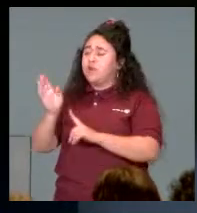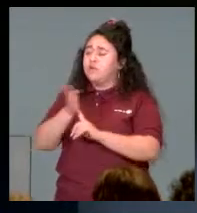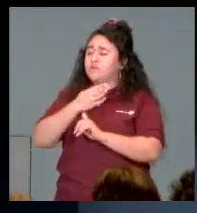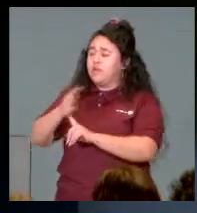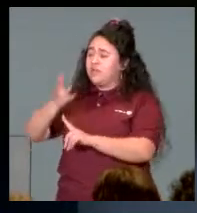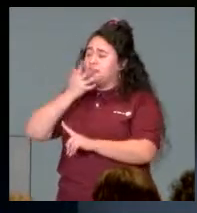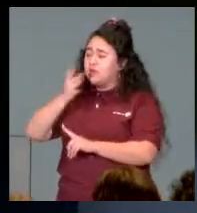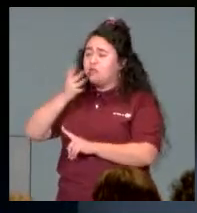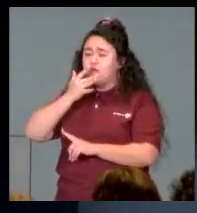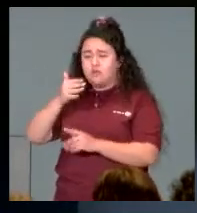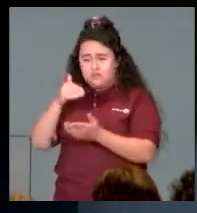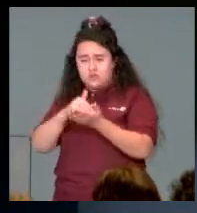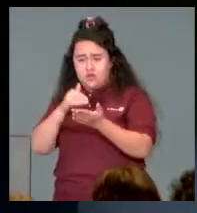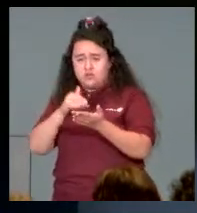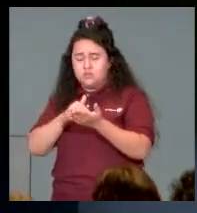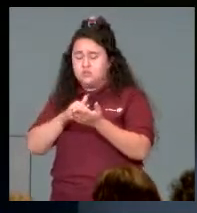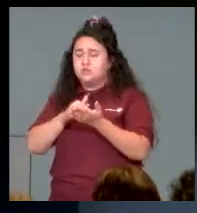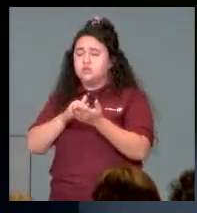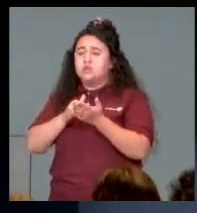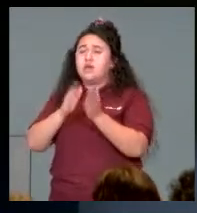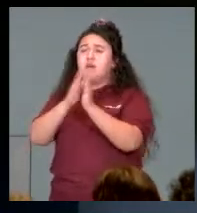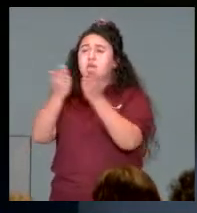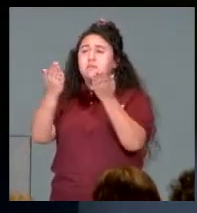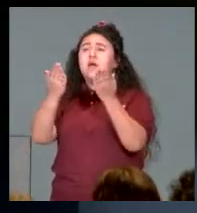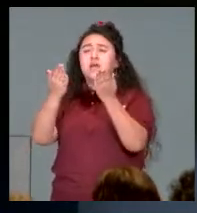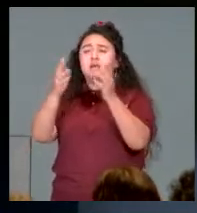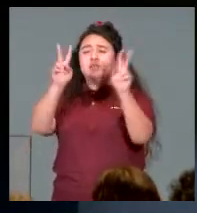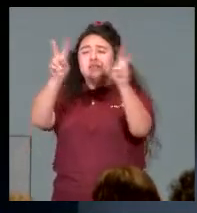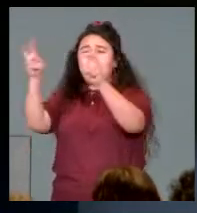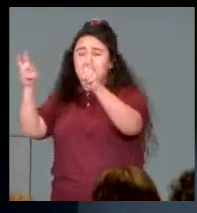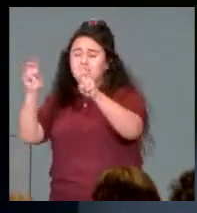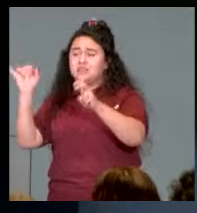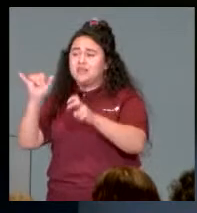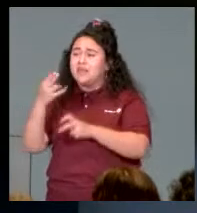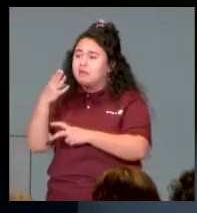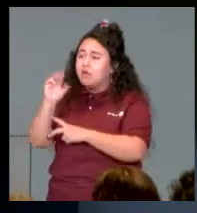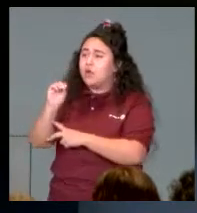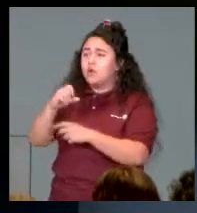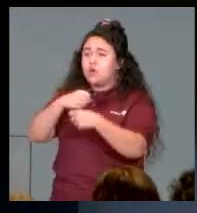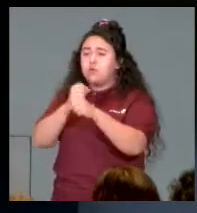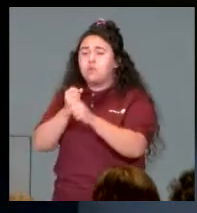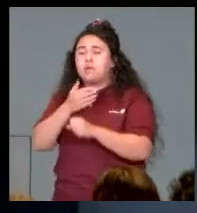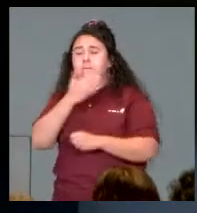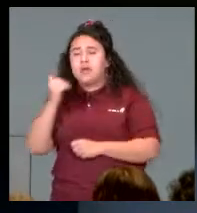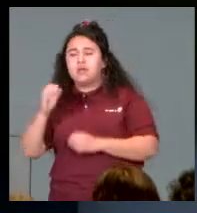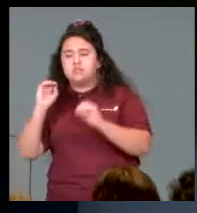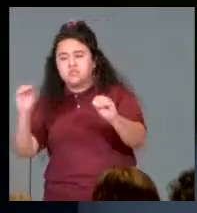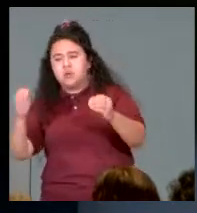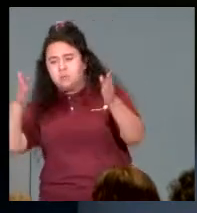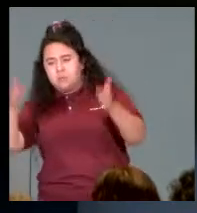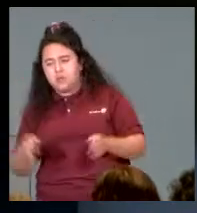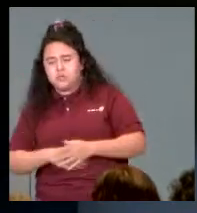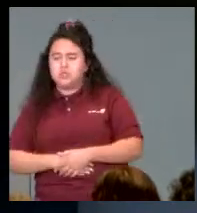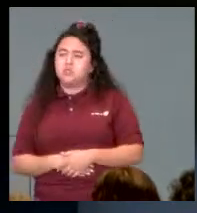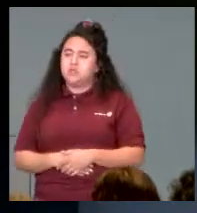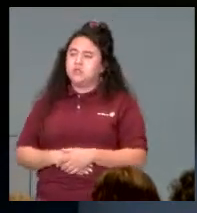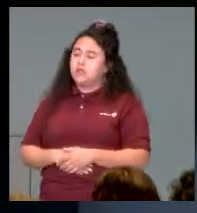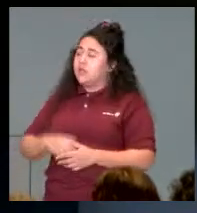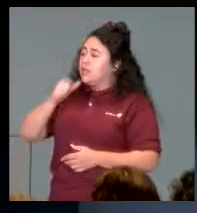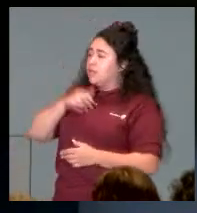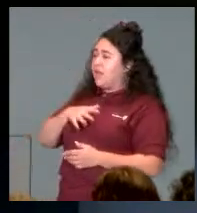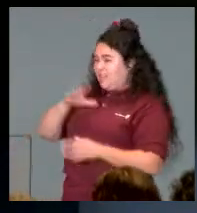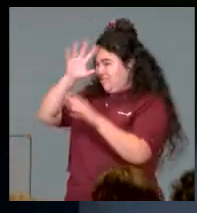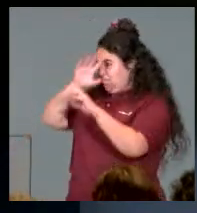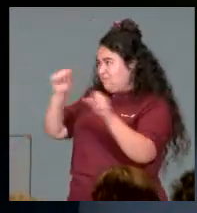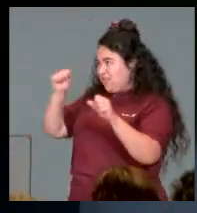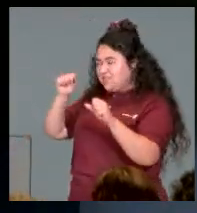visit? There are book titles in the streets, book titles like Hero, You Make a Better Zero, or Hey Fur Coat Lady, the President is Dead,